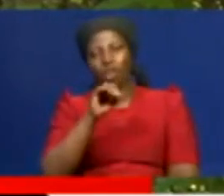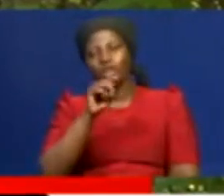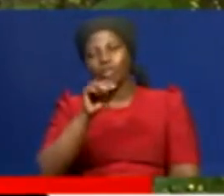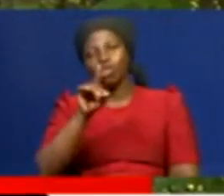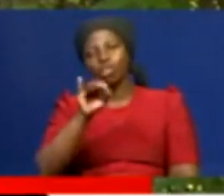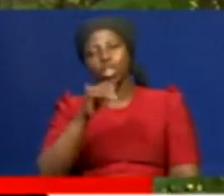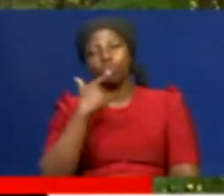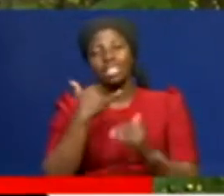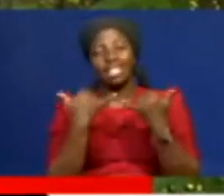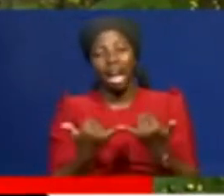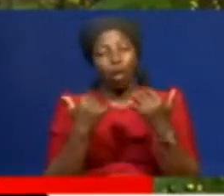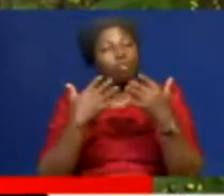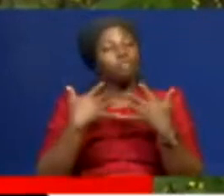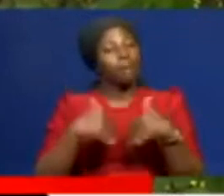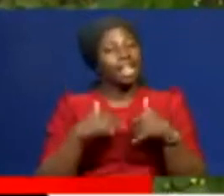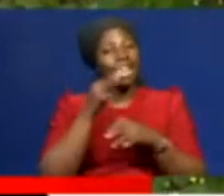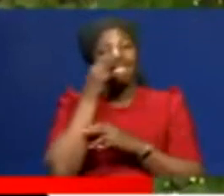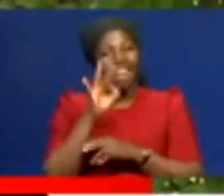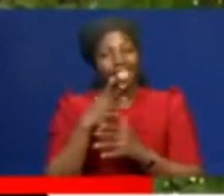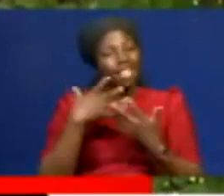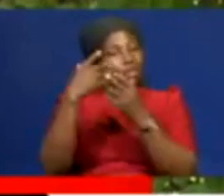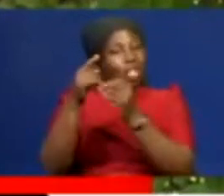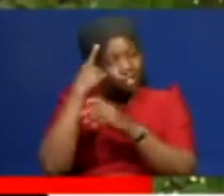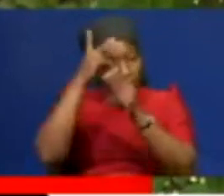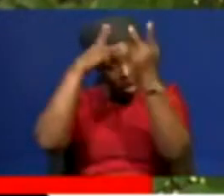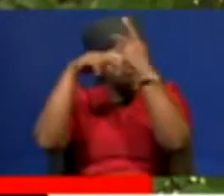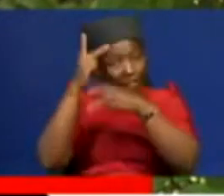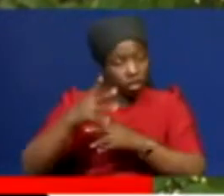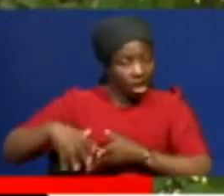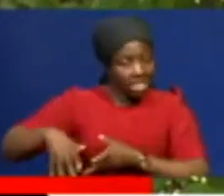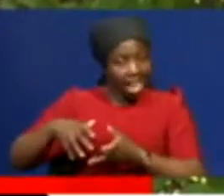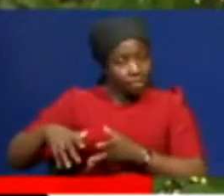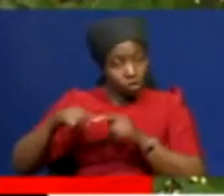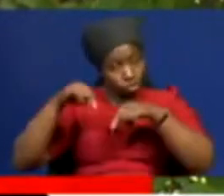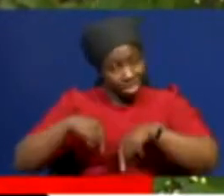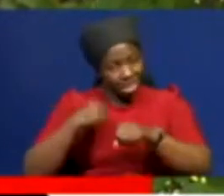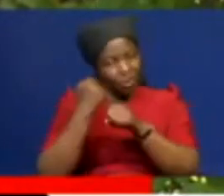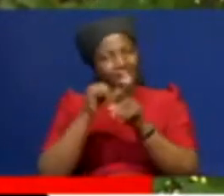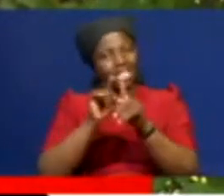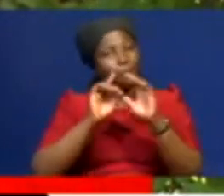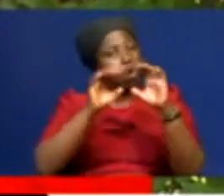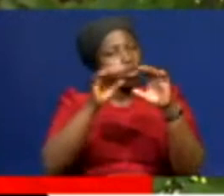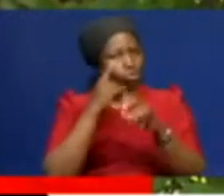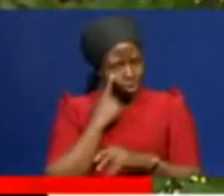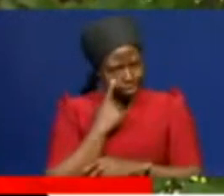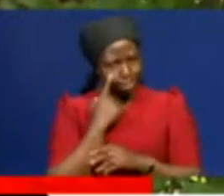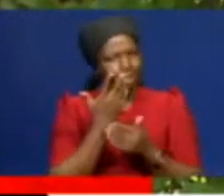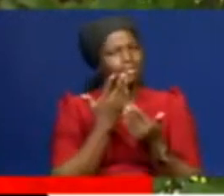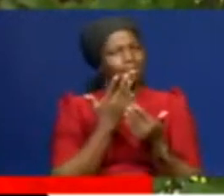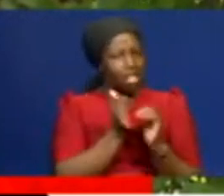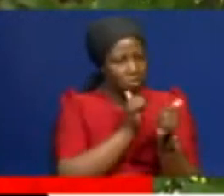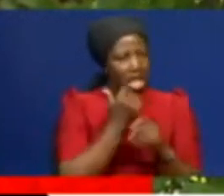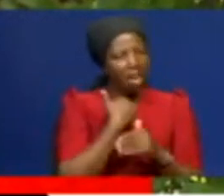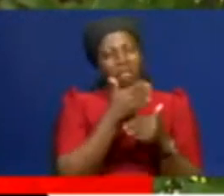France. He went there a professional rugby playing. Now he's a coach. So you see, the game has built careers.